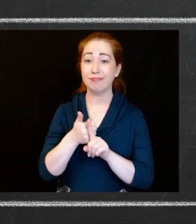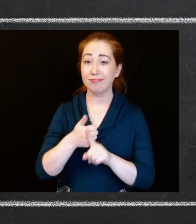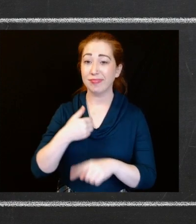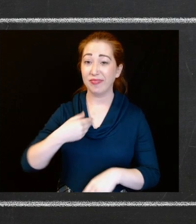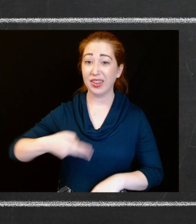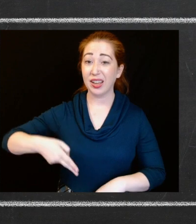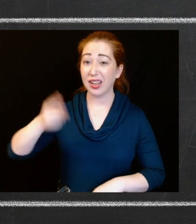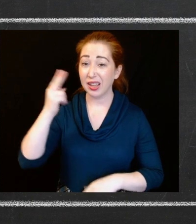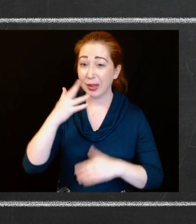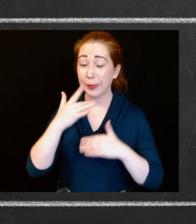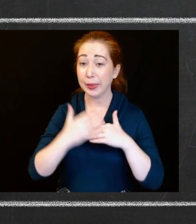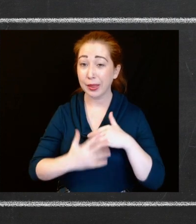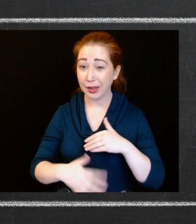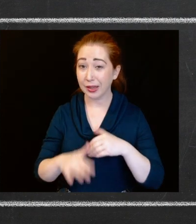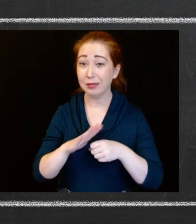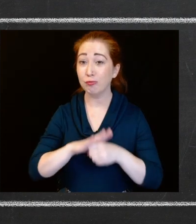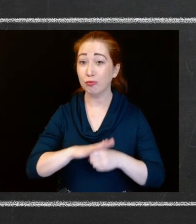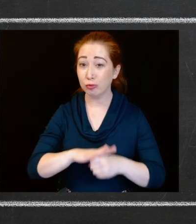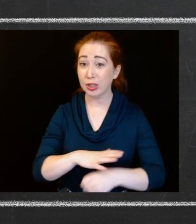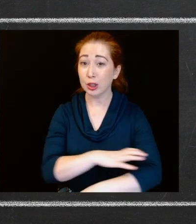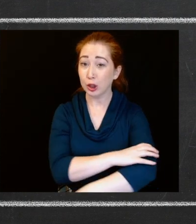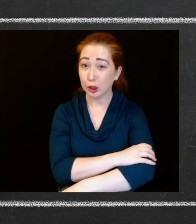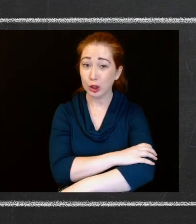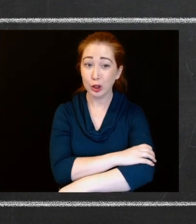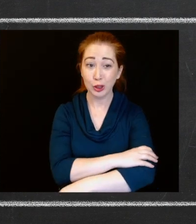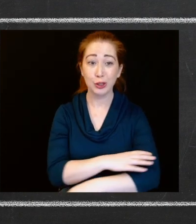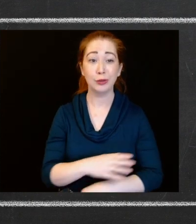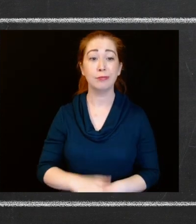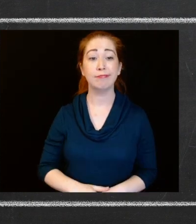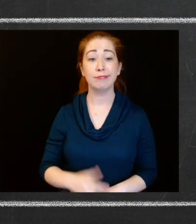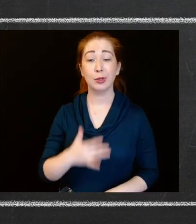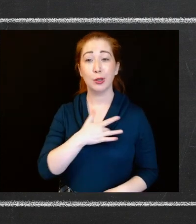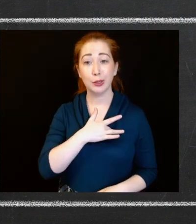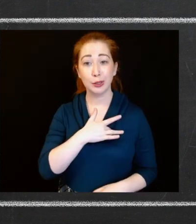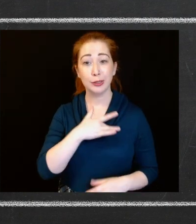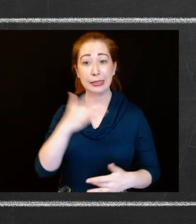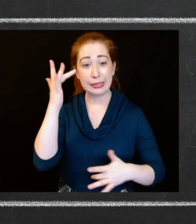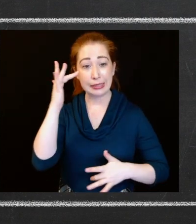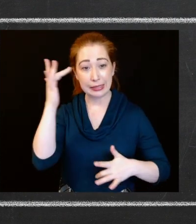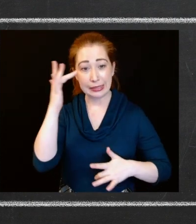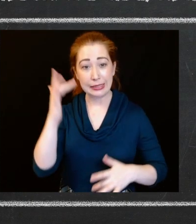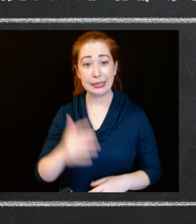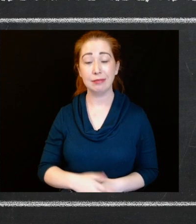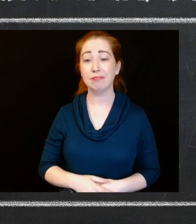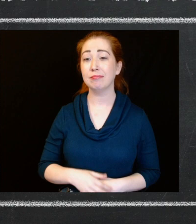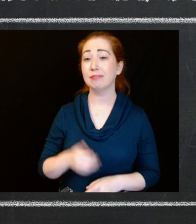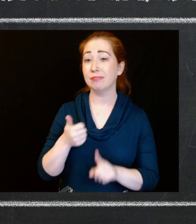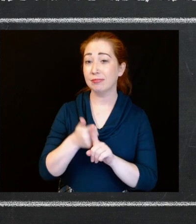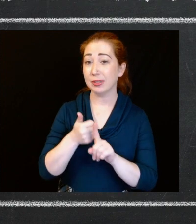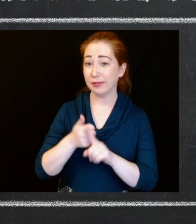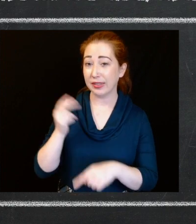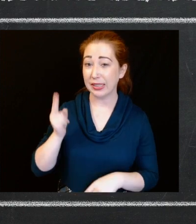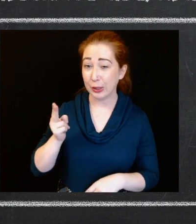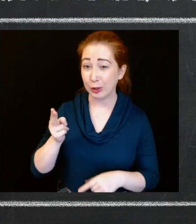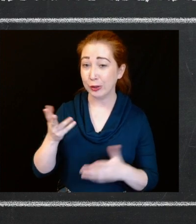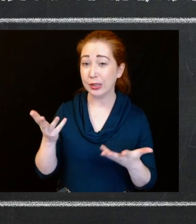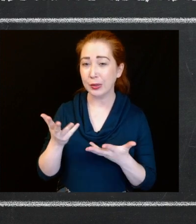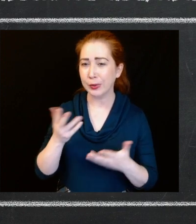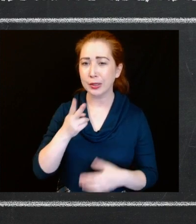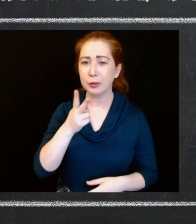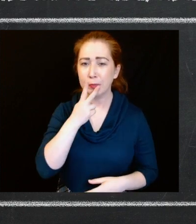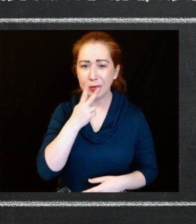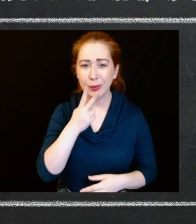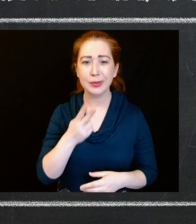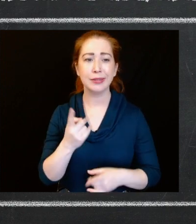stroke, high blood pressure, heart disease, history of smoking,